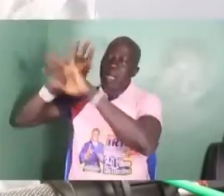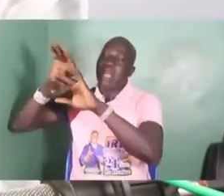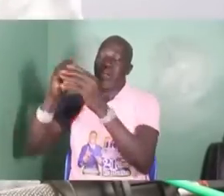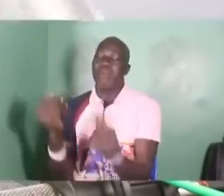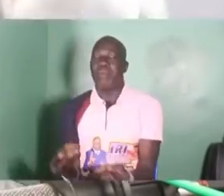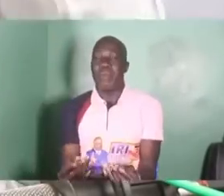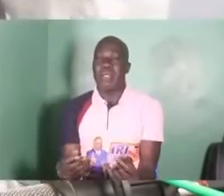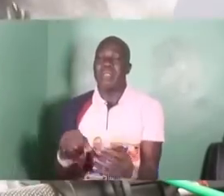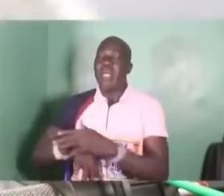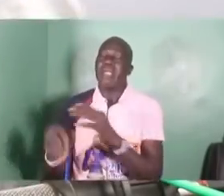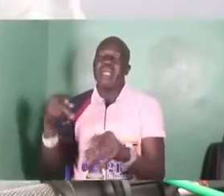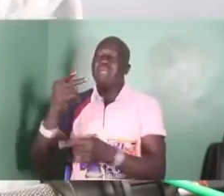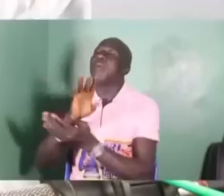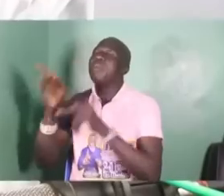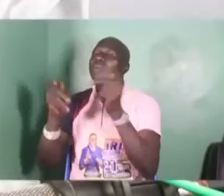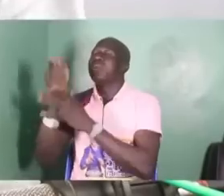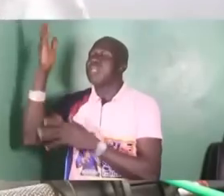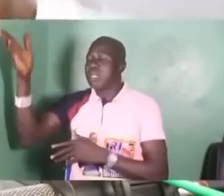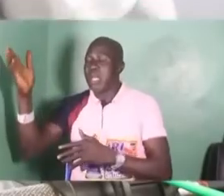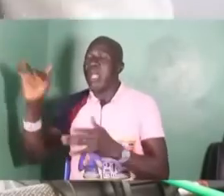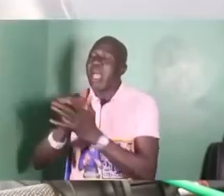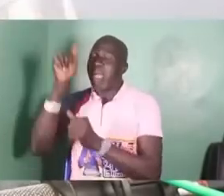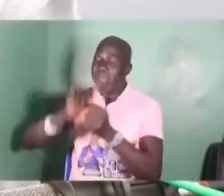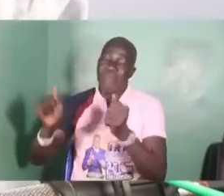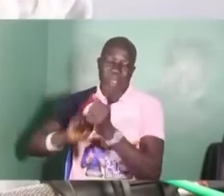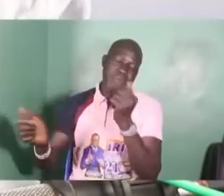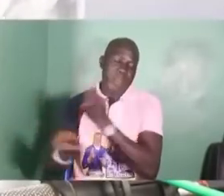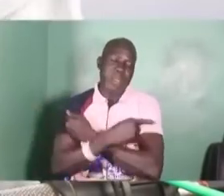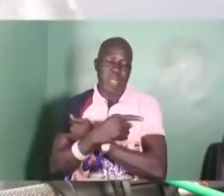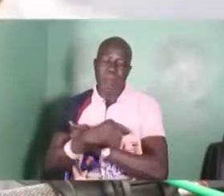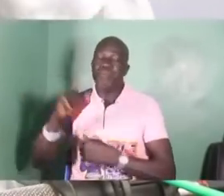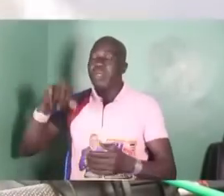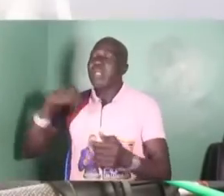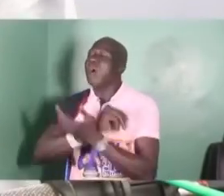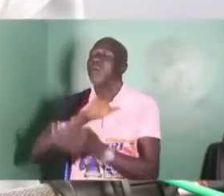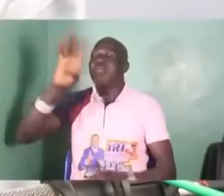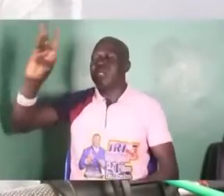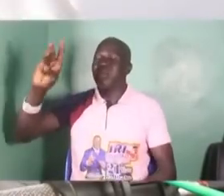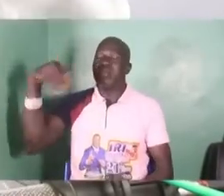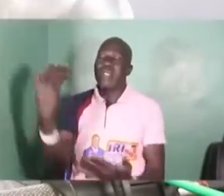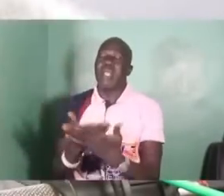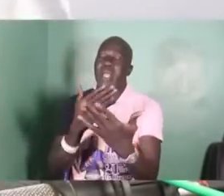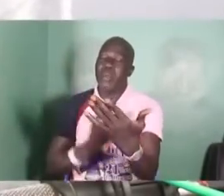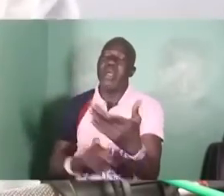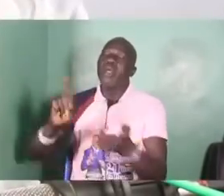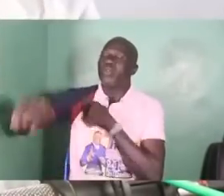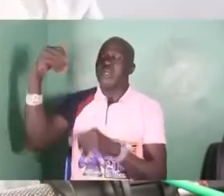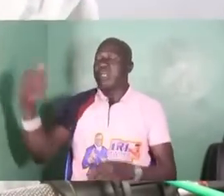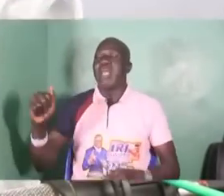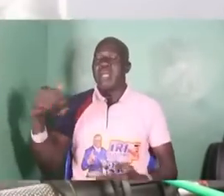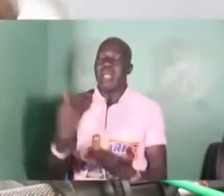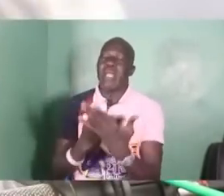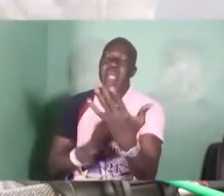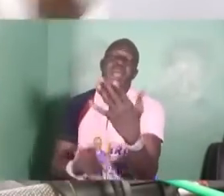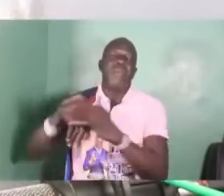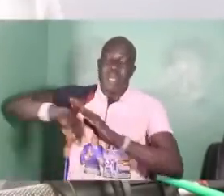fallacy lara won ni Psalm we that's where this Psalm 18 Psalm 18 verse 28 nigbati mo ka mo ka mo tu when I read it I